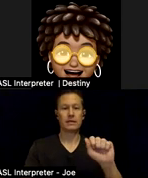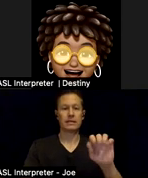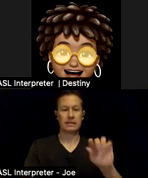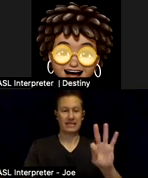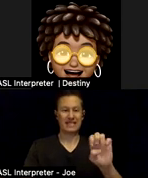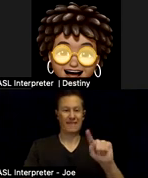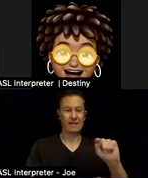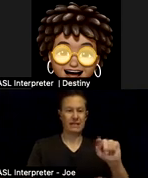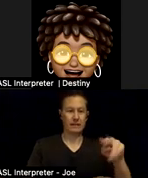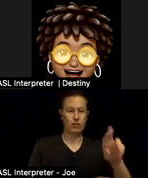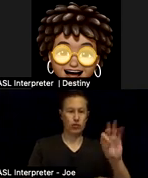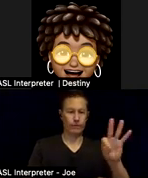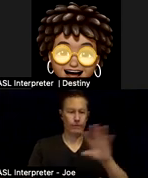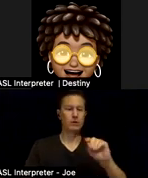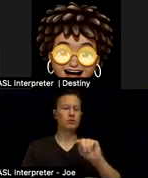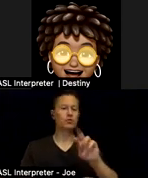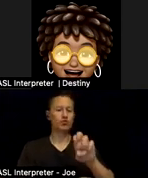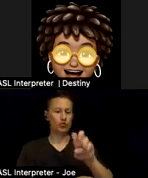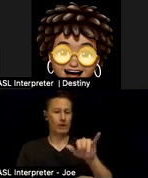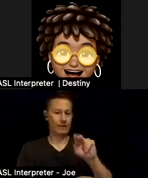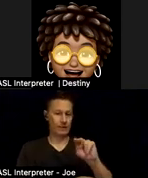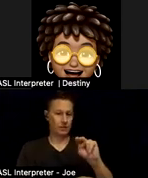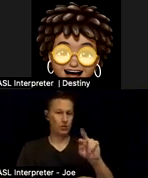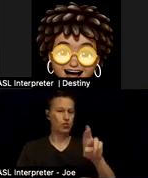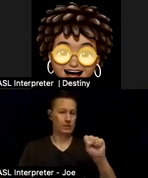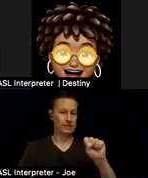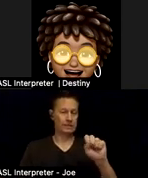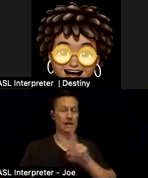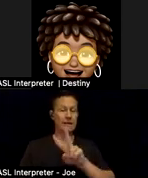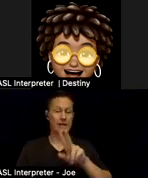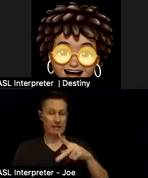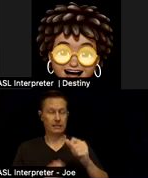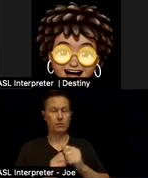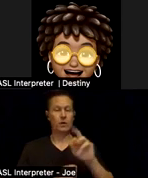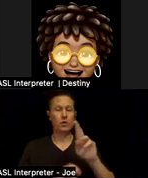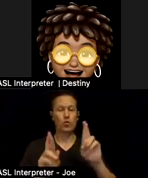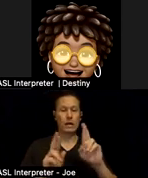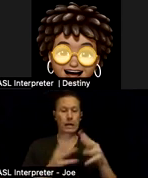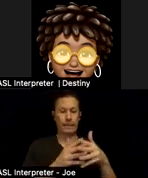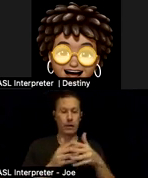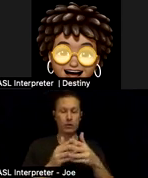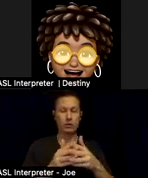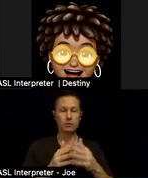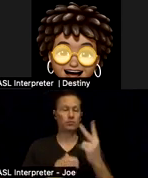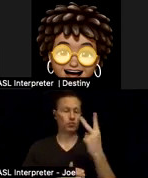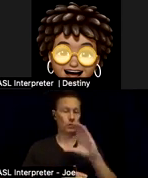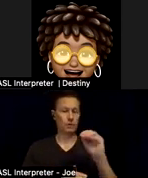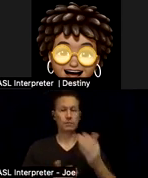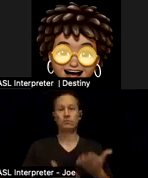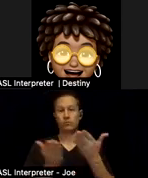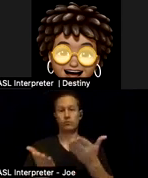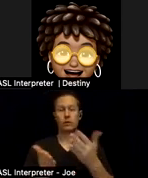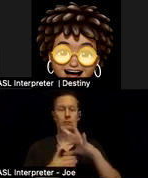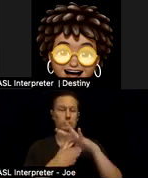the companies that provide these materials, and you can find them in